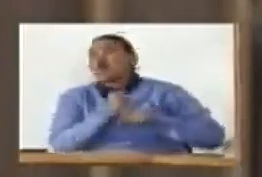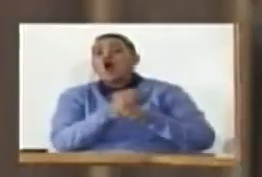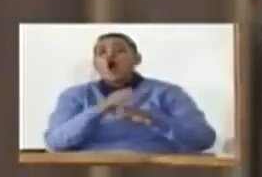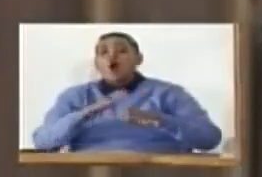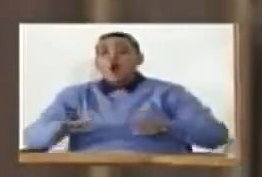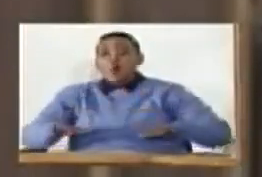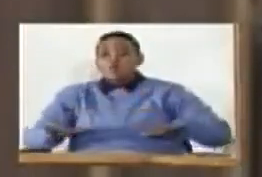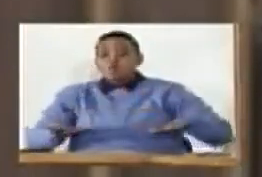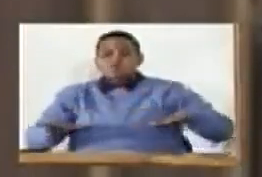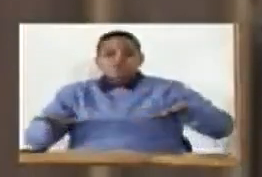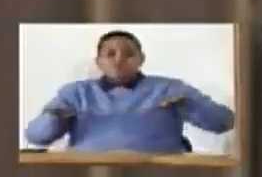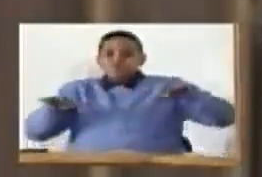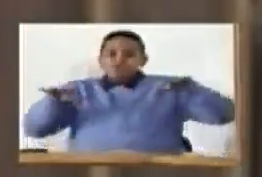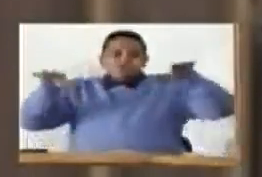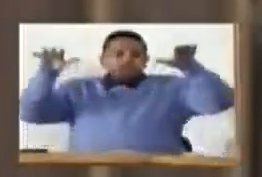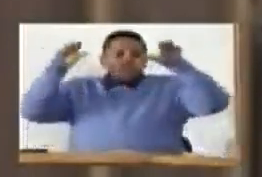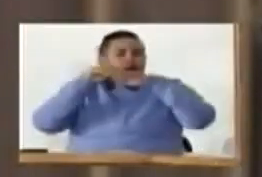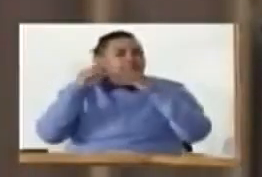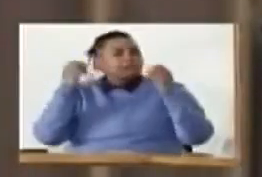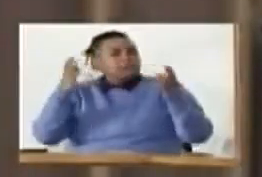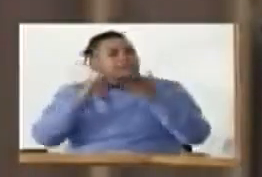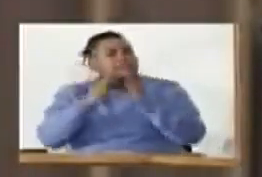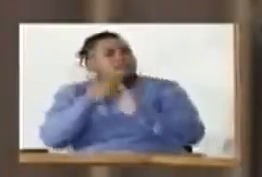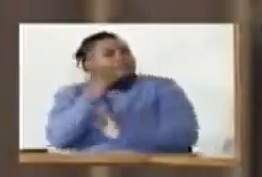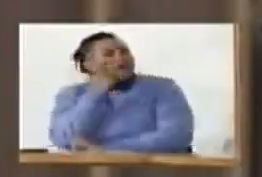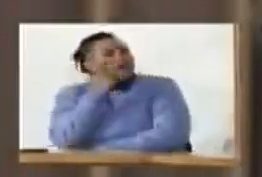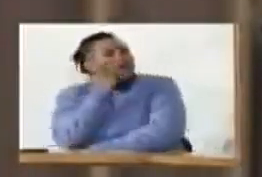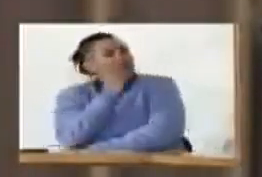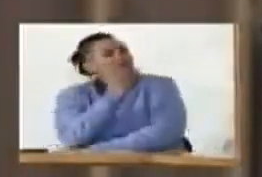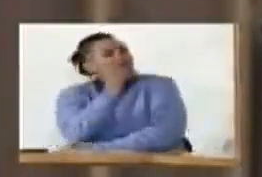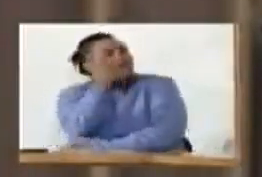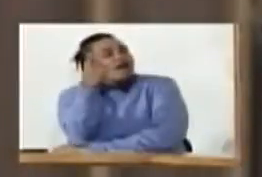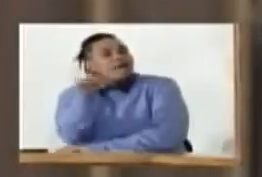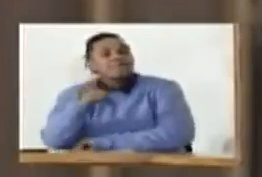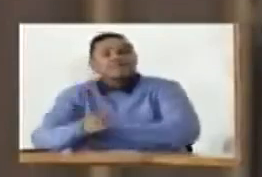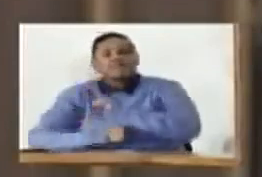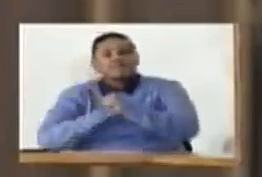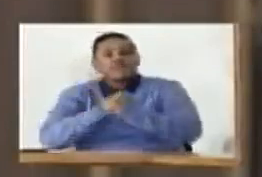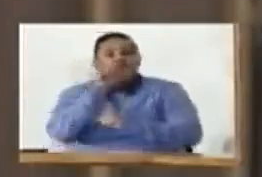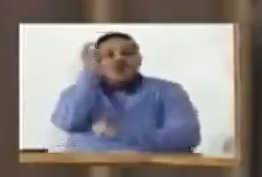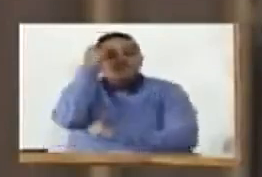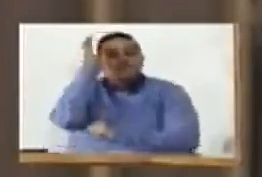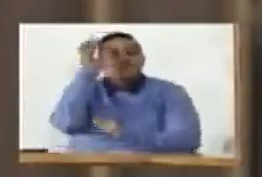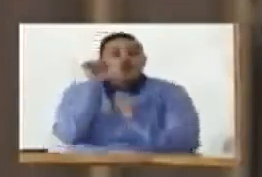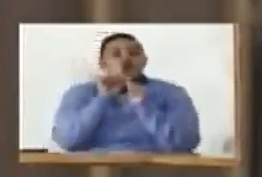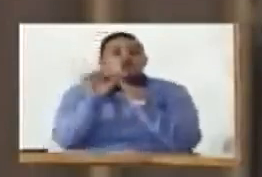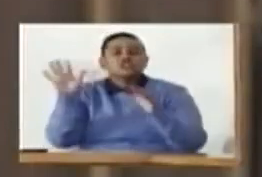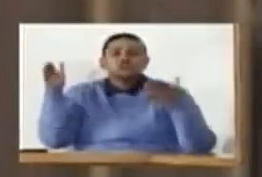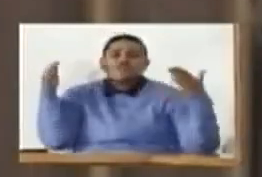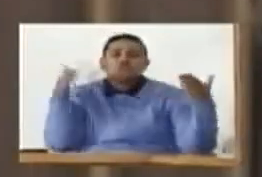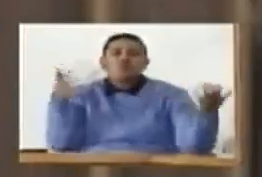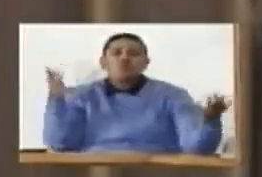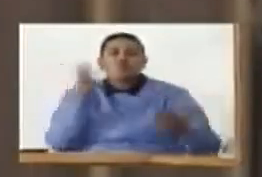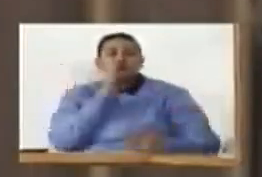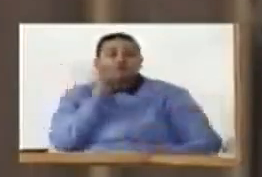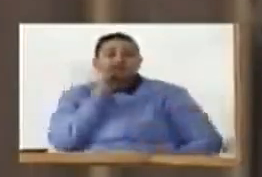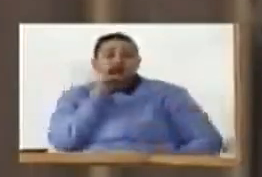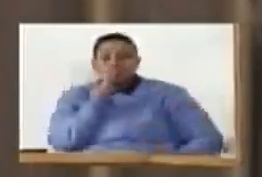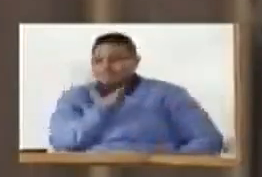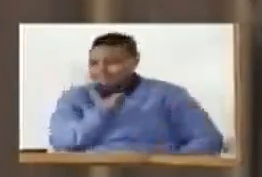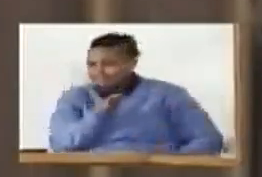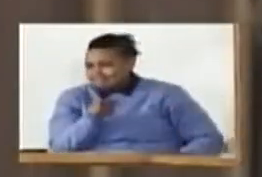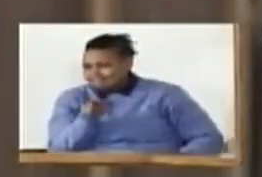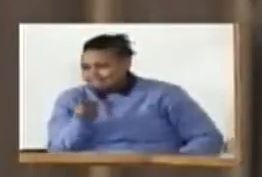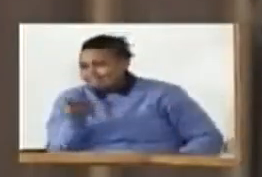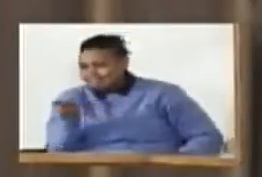flooding in many urban centers. This year, the government will continue its focus on water by